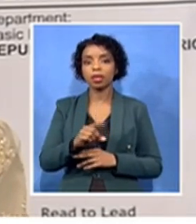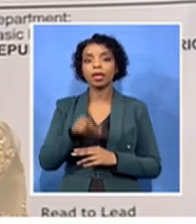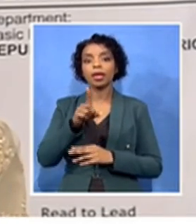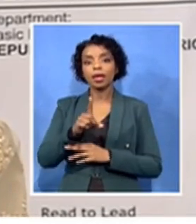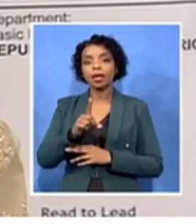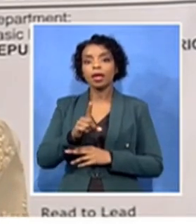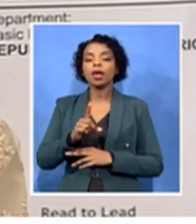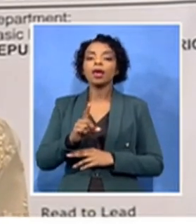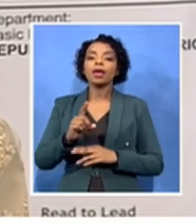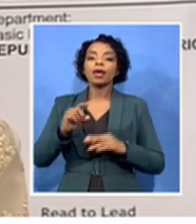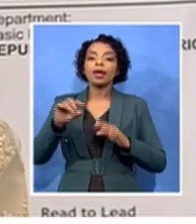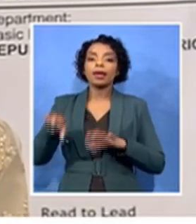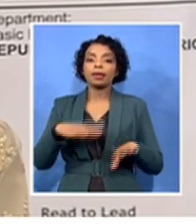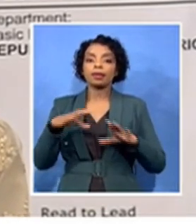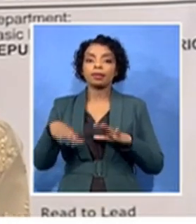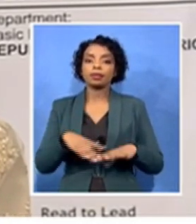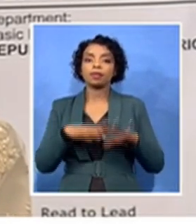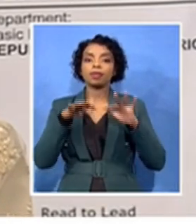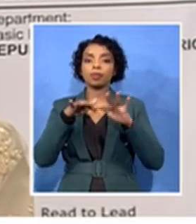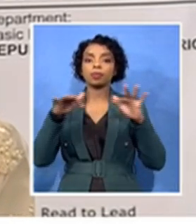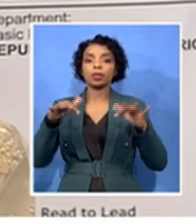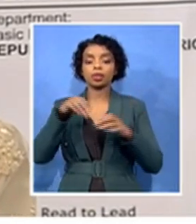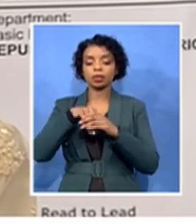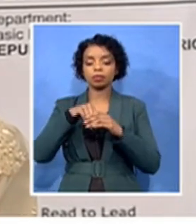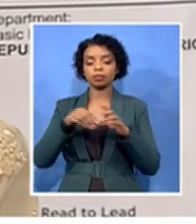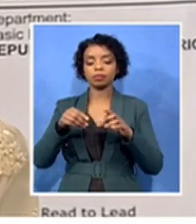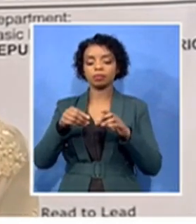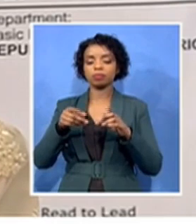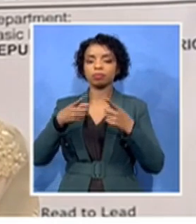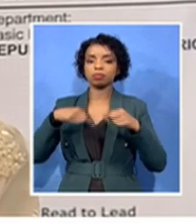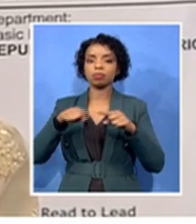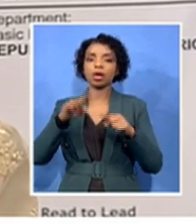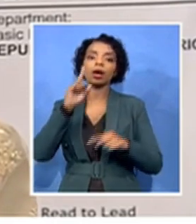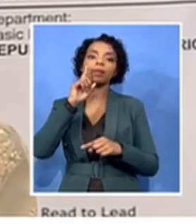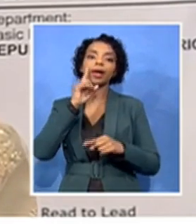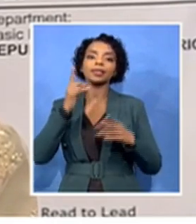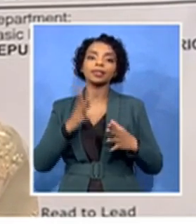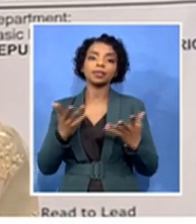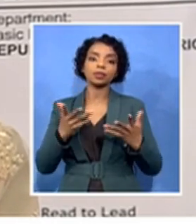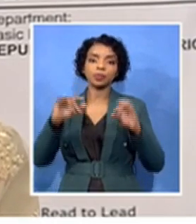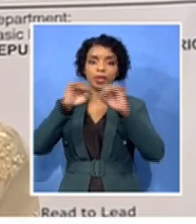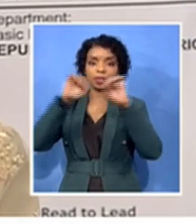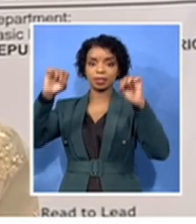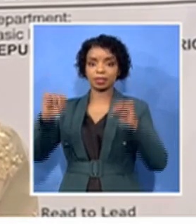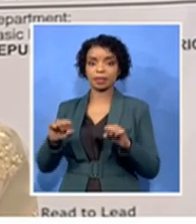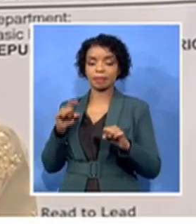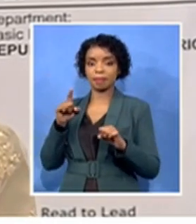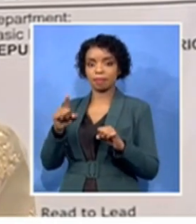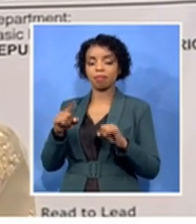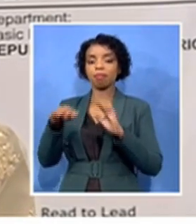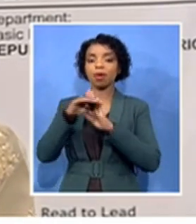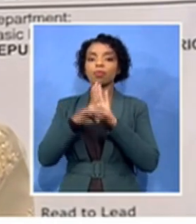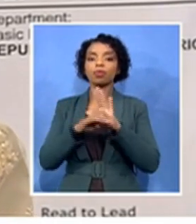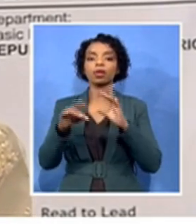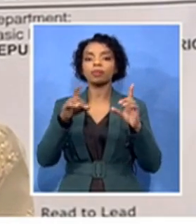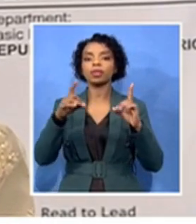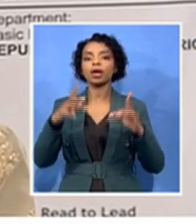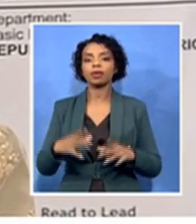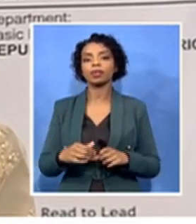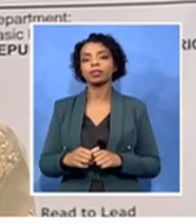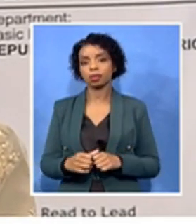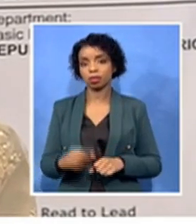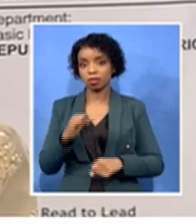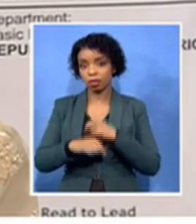system. Program director, over the years, the falsehood have been told about our teachers. Lies